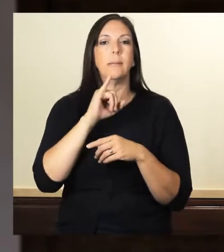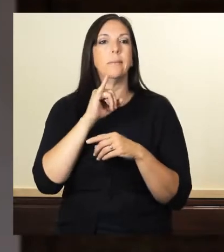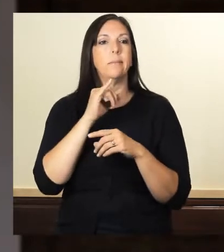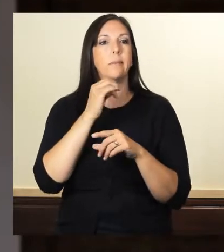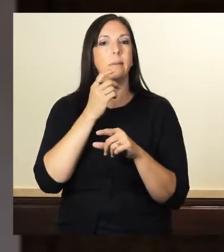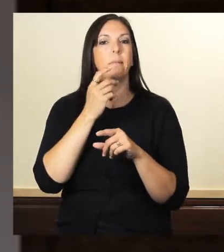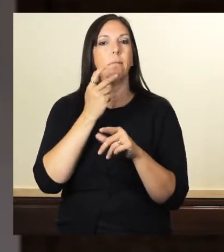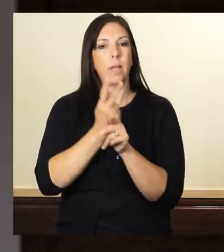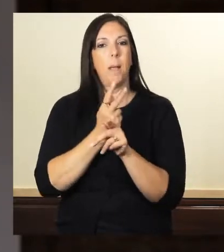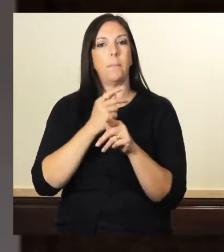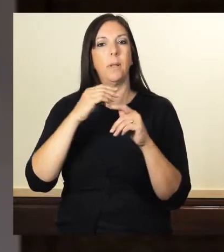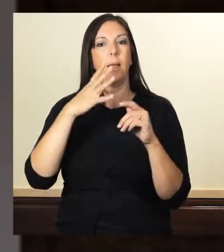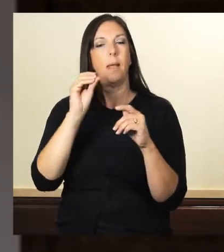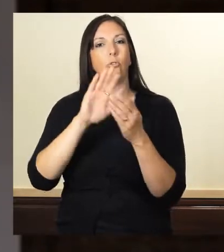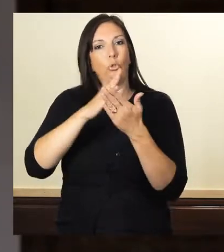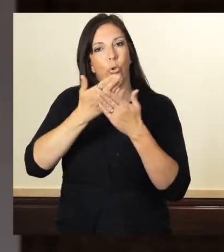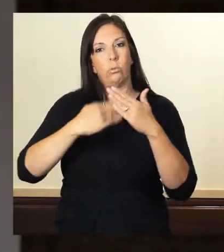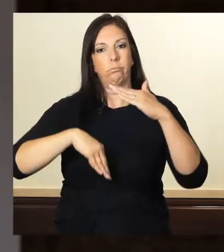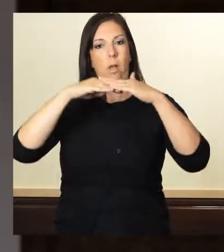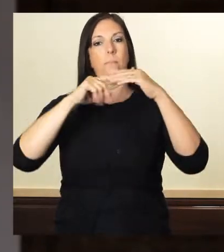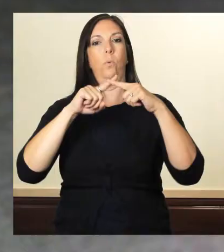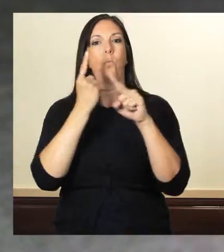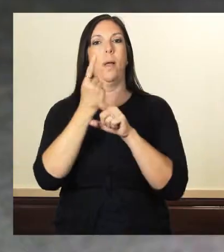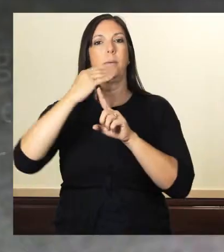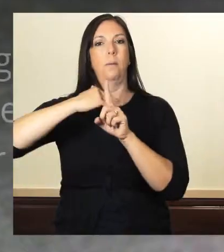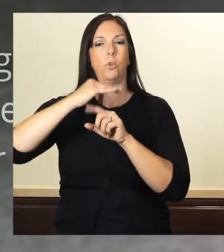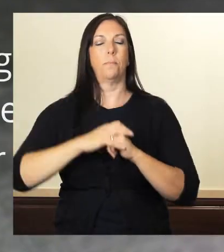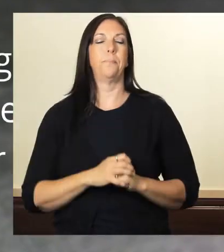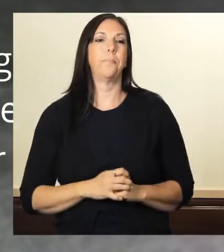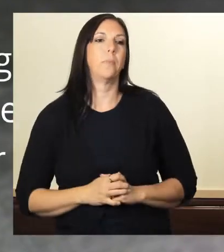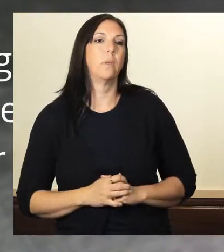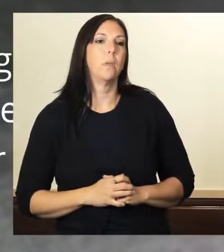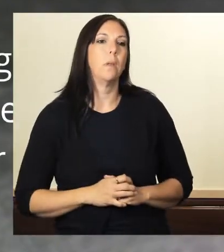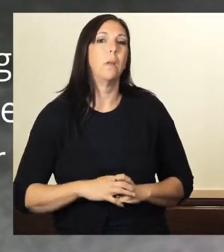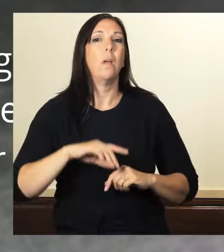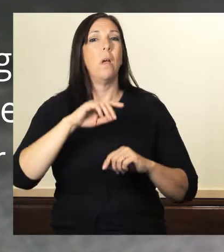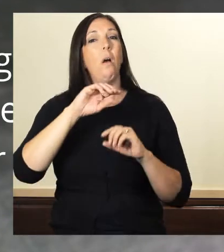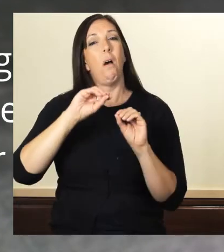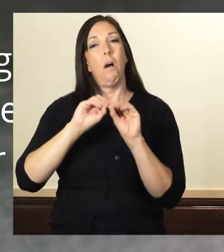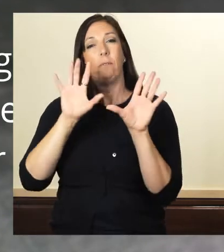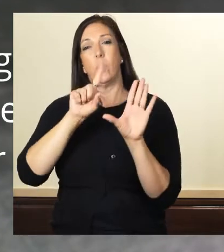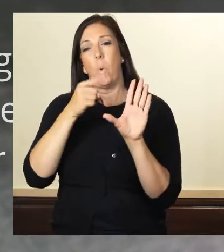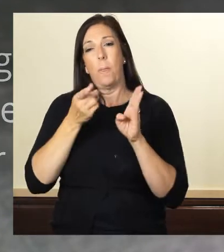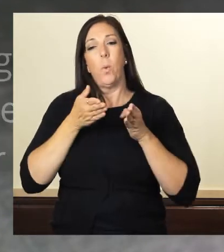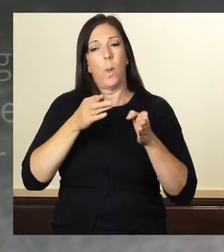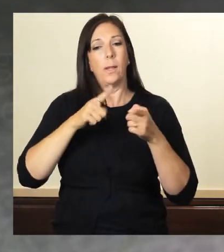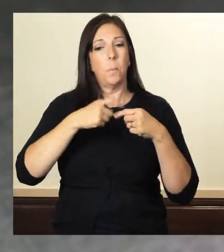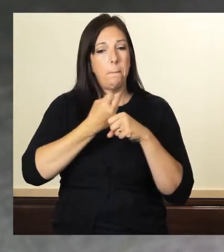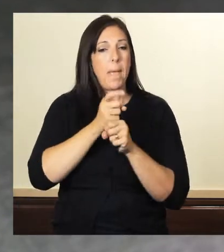Obviously, the only way to be sure that you've cooked something to the right temperature is with a probe thermometer.